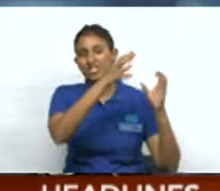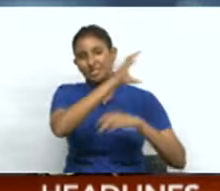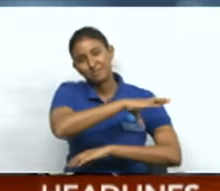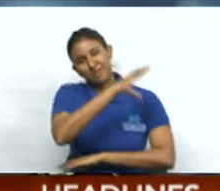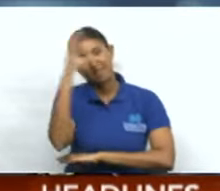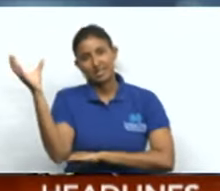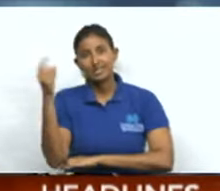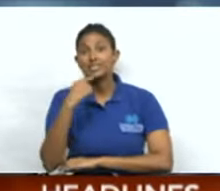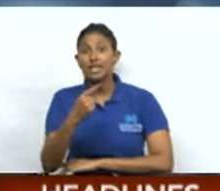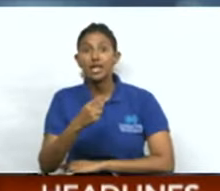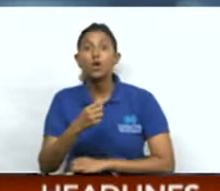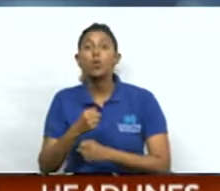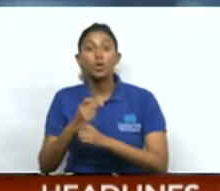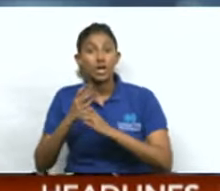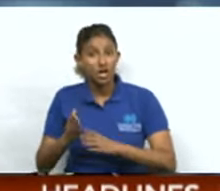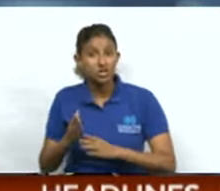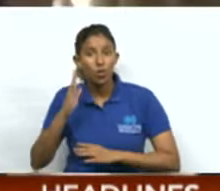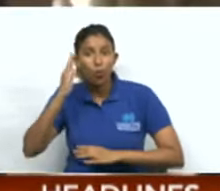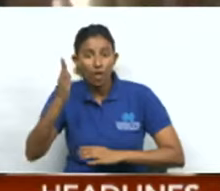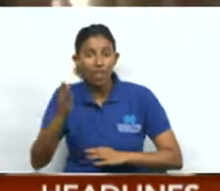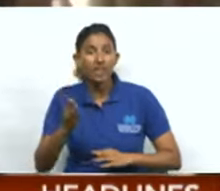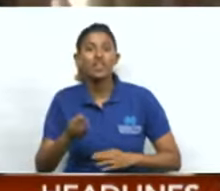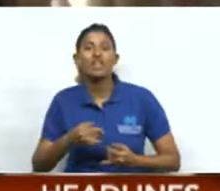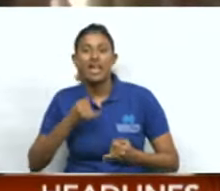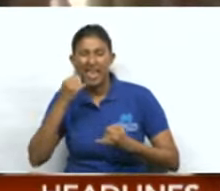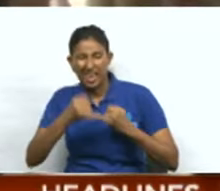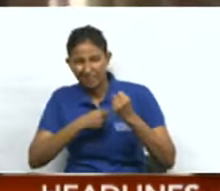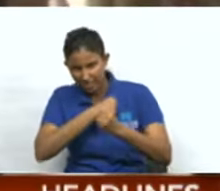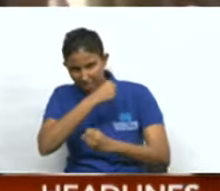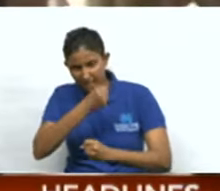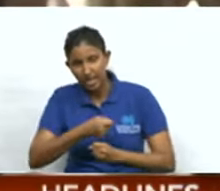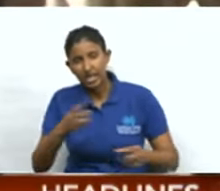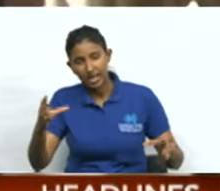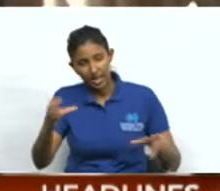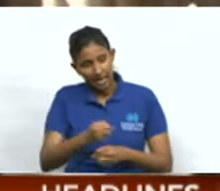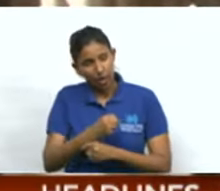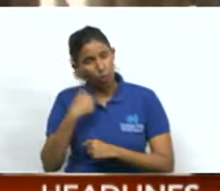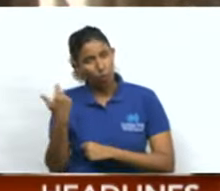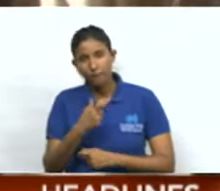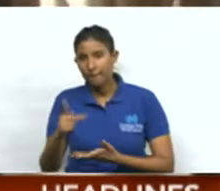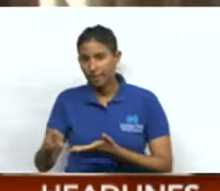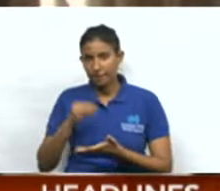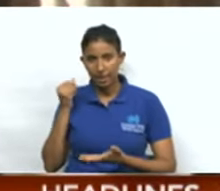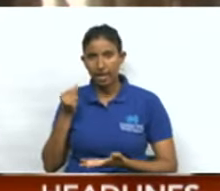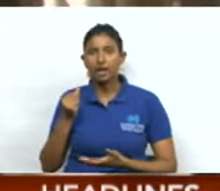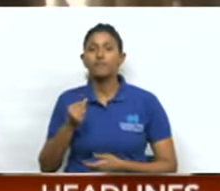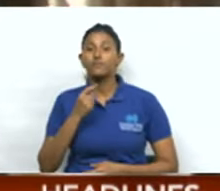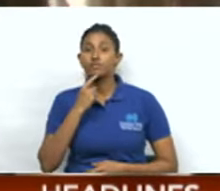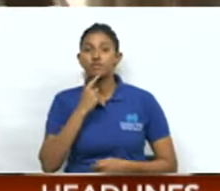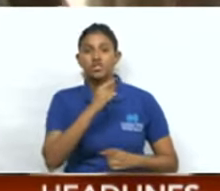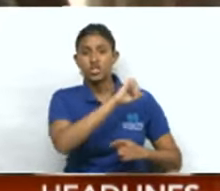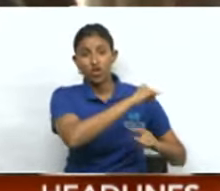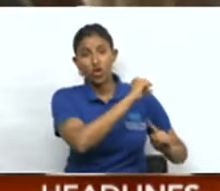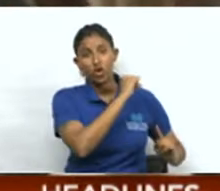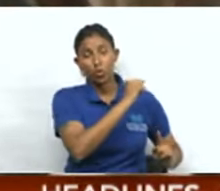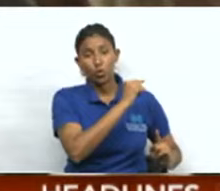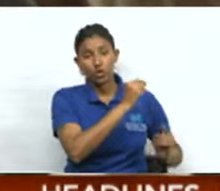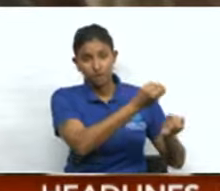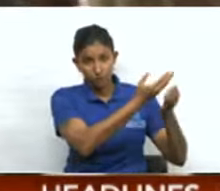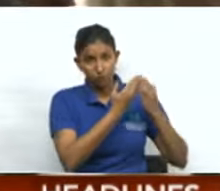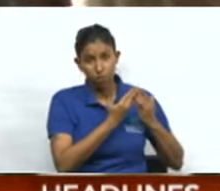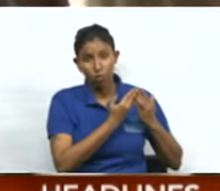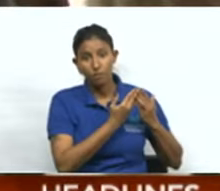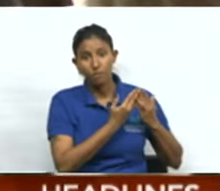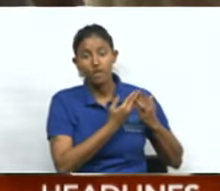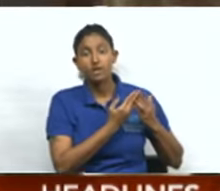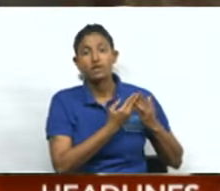workers will be ending the year on a high note. President of the Prison Officers Association, Jared Gordon, told CNC3 News today that the government